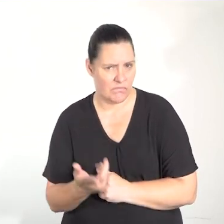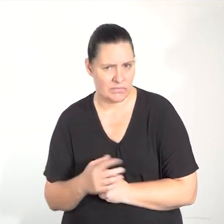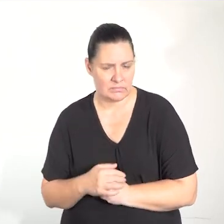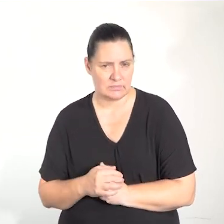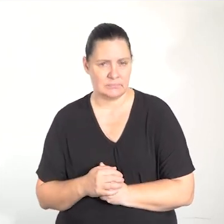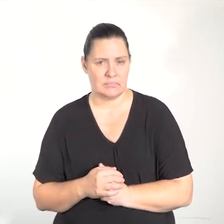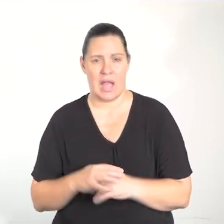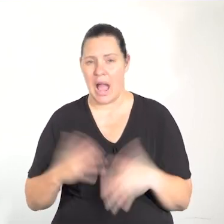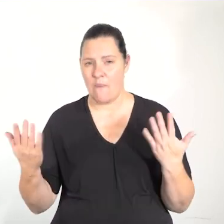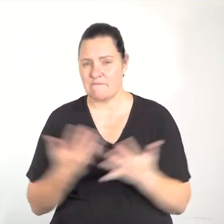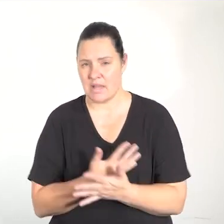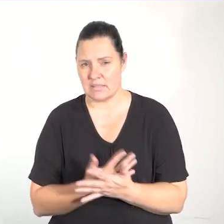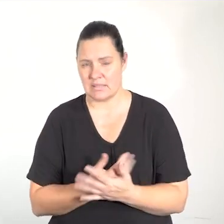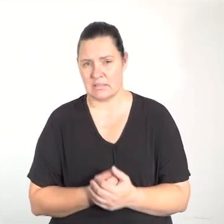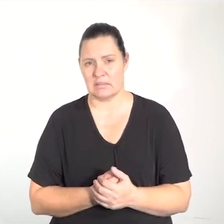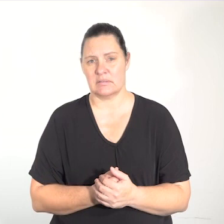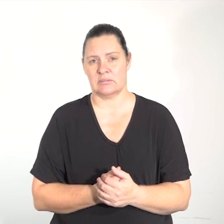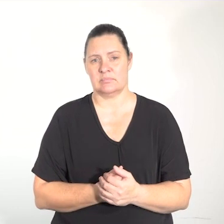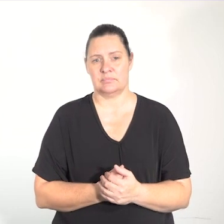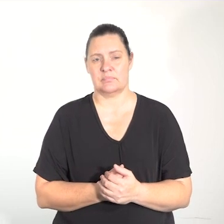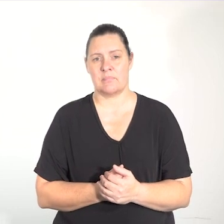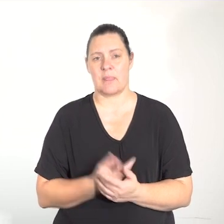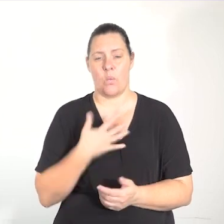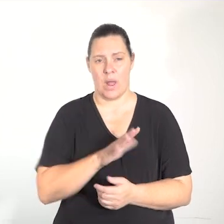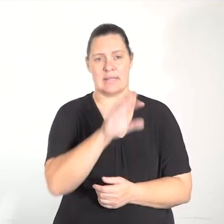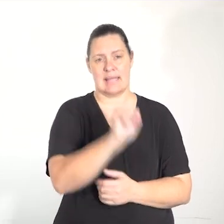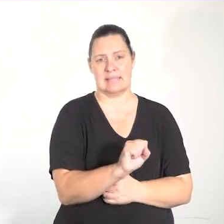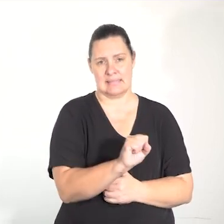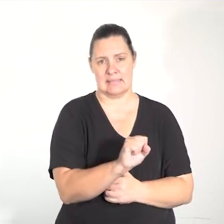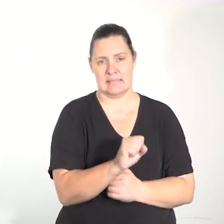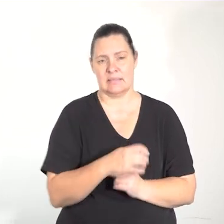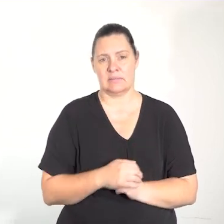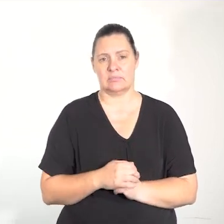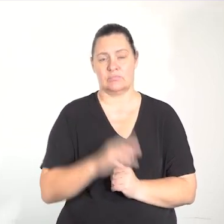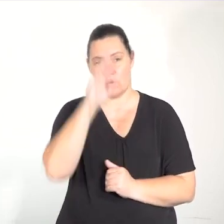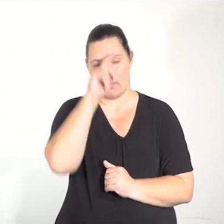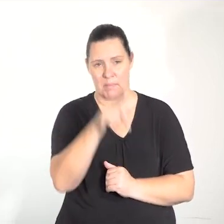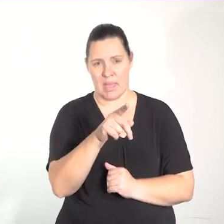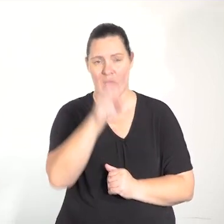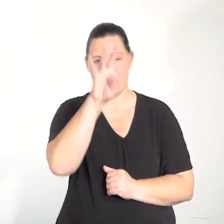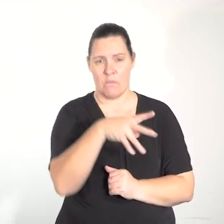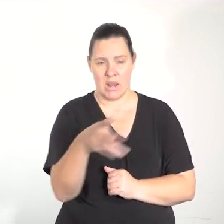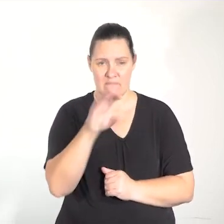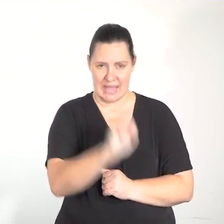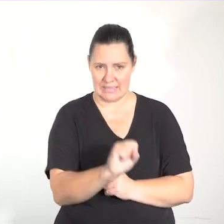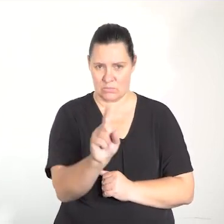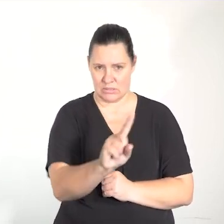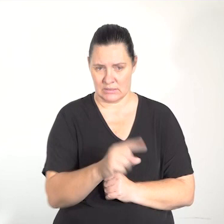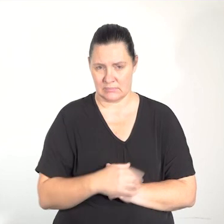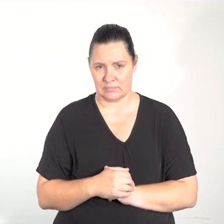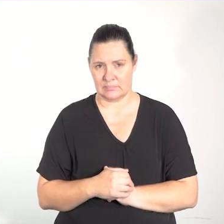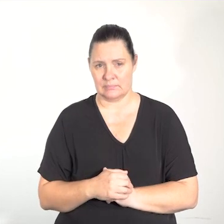traveling? How fast is asking us for the speed? Do you remember what the formula for speed